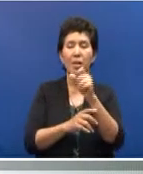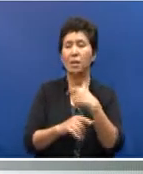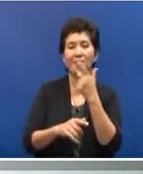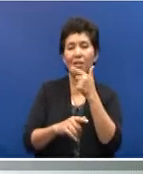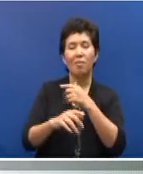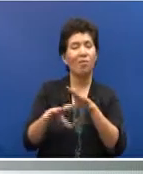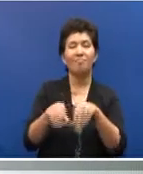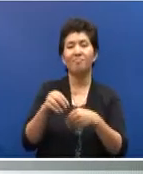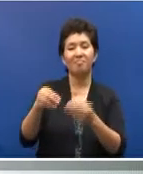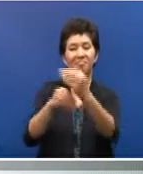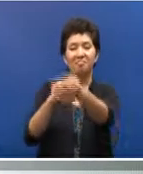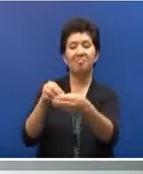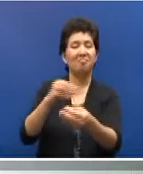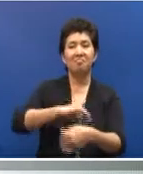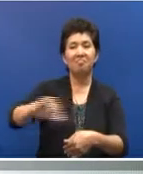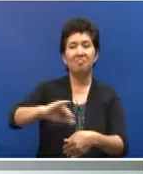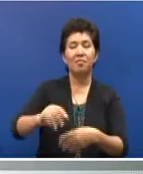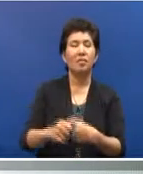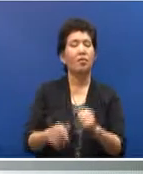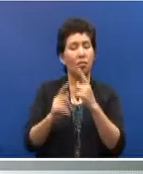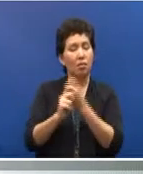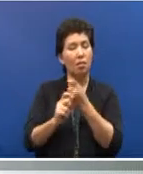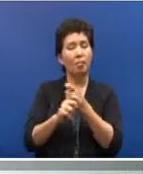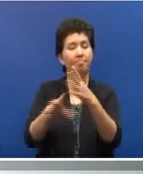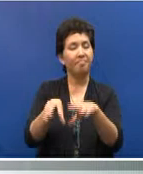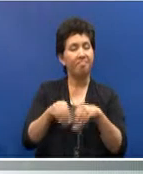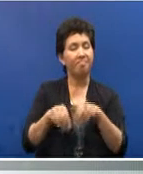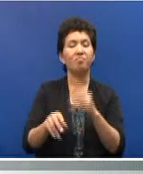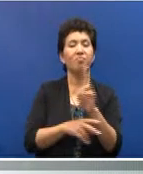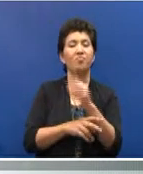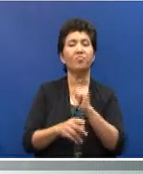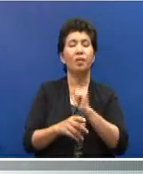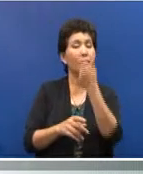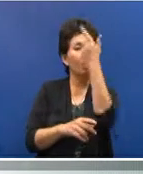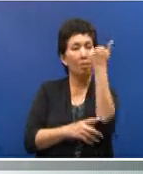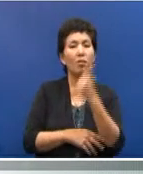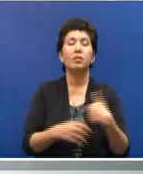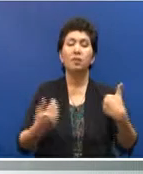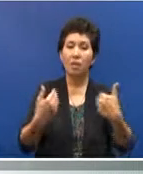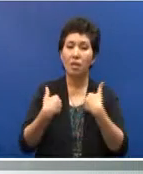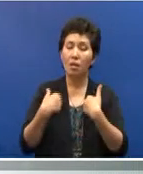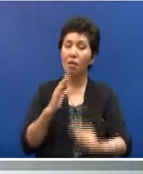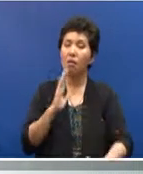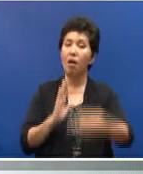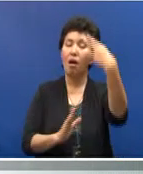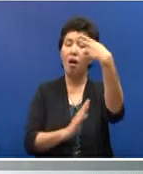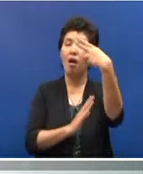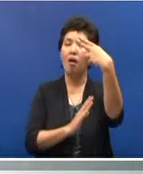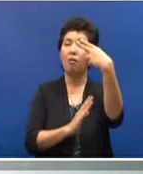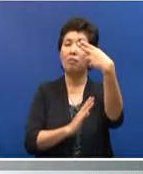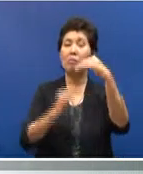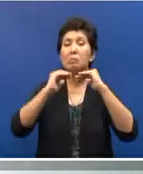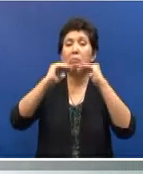let go their ethnic or racial identity. Okay, because they have a high degree